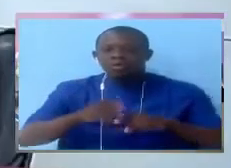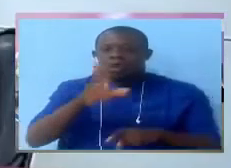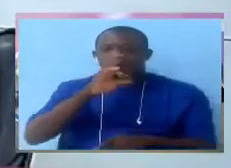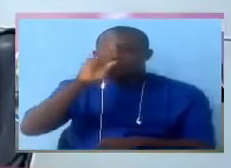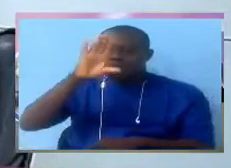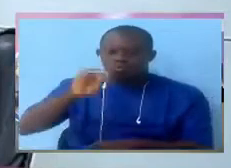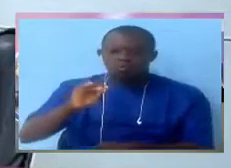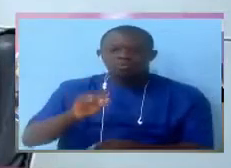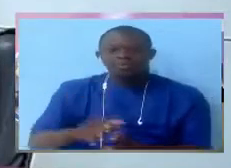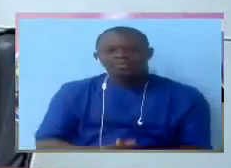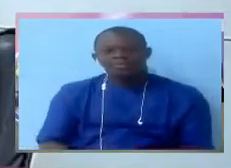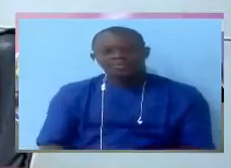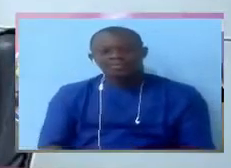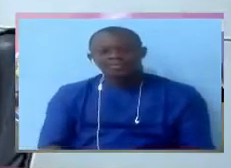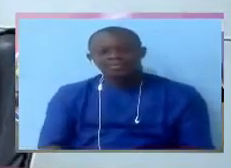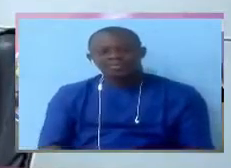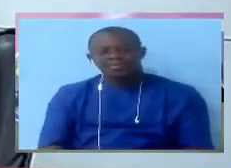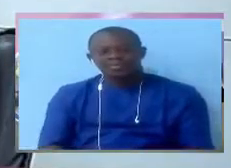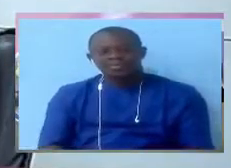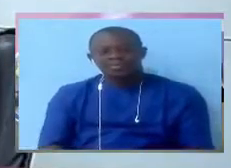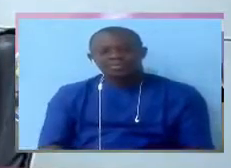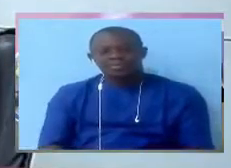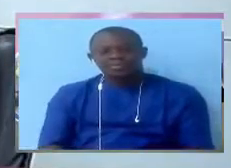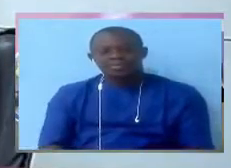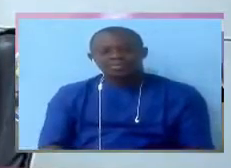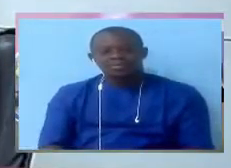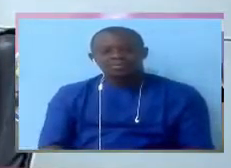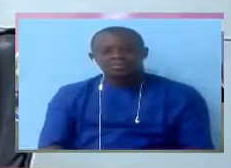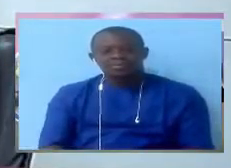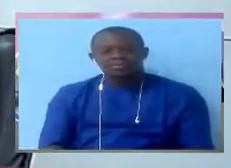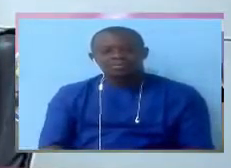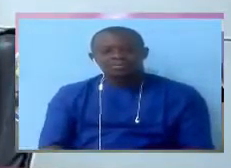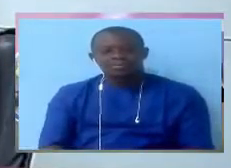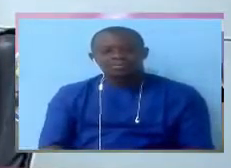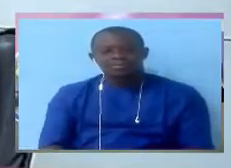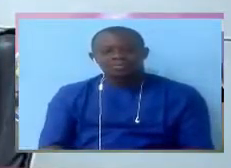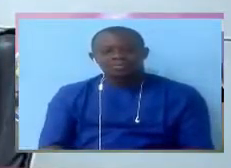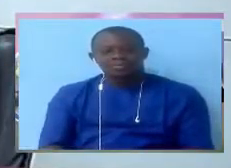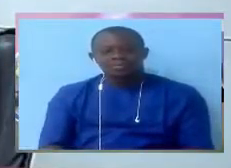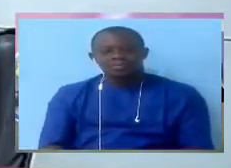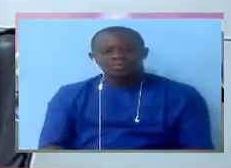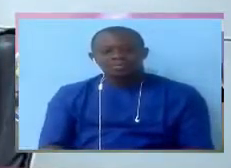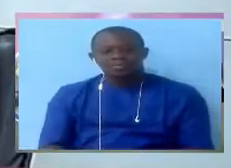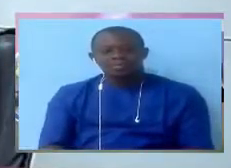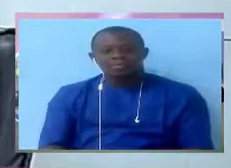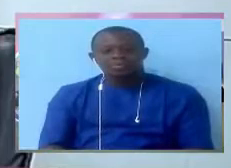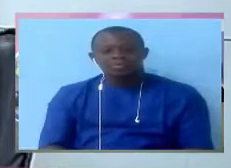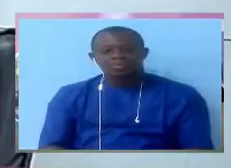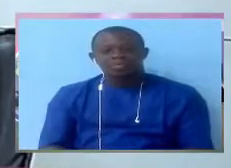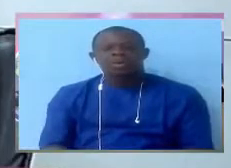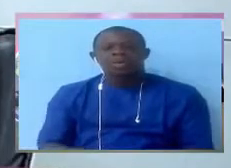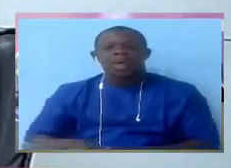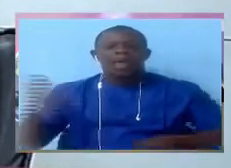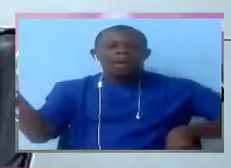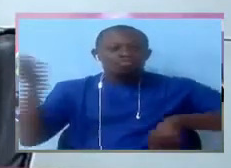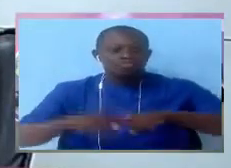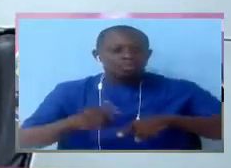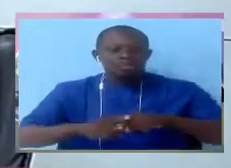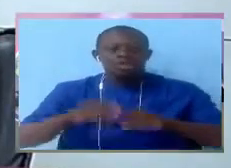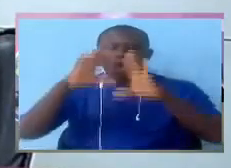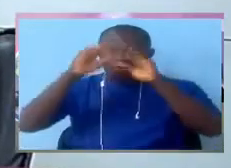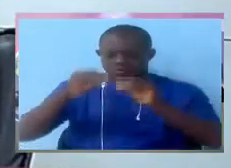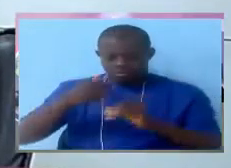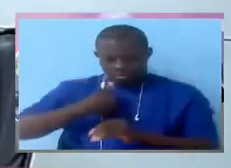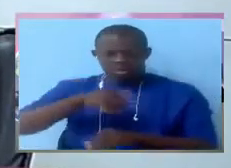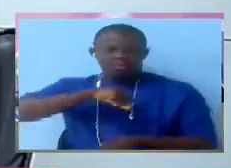ñoo dé bokk ci door yoyu wa door yi mom office bi ñu man mom luma witness door yi ma féké the way the beatings